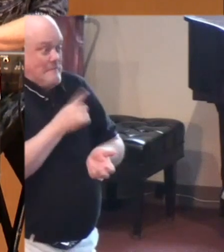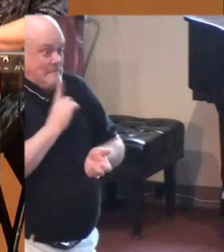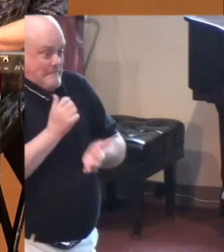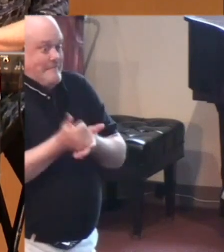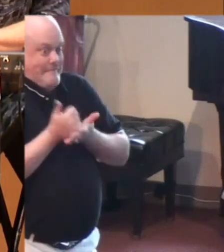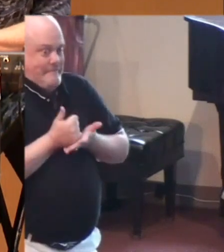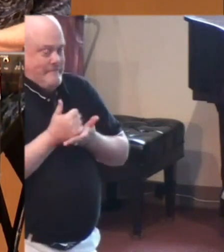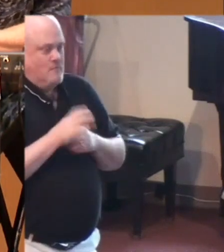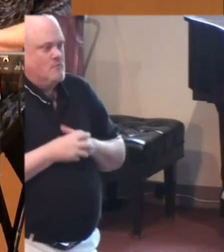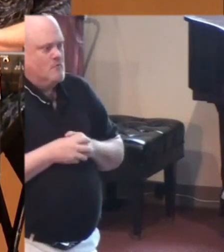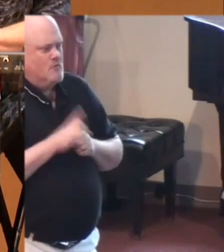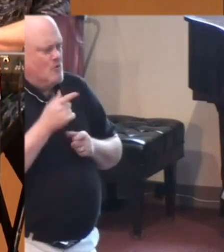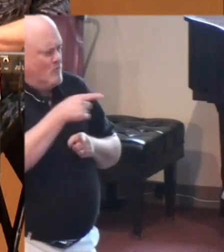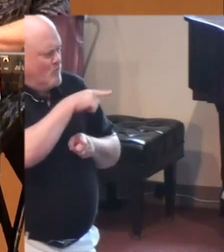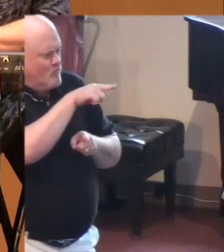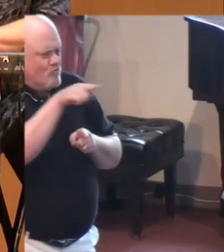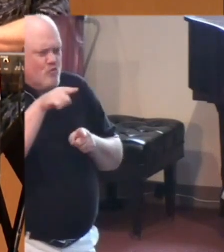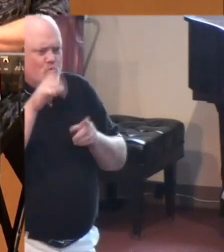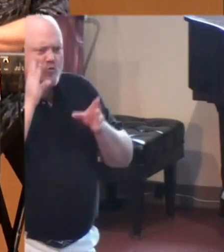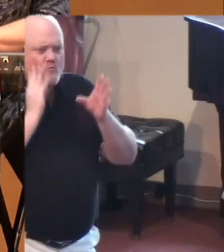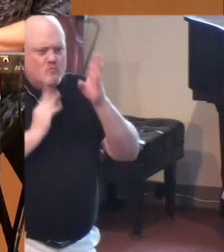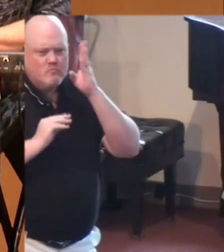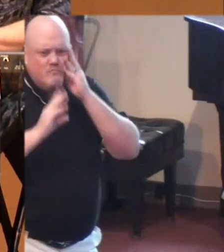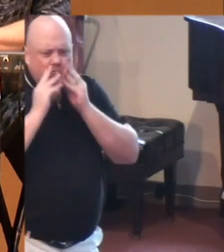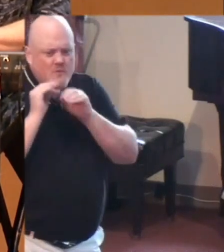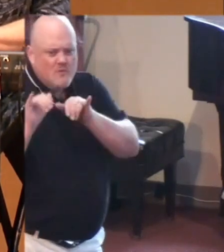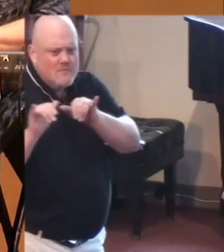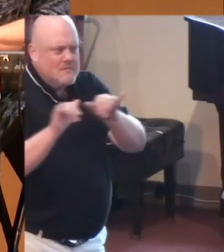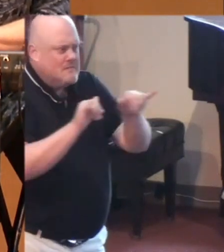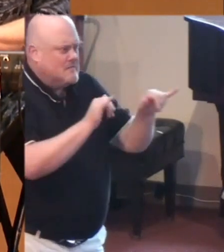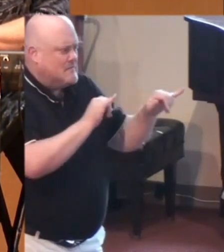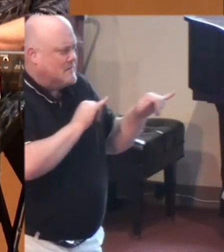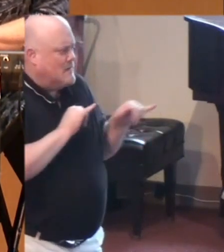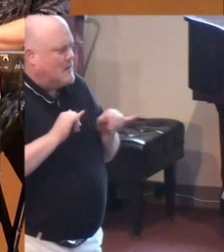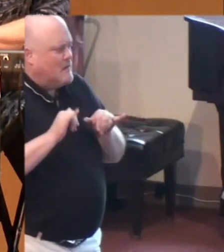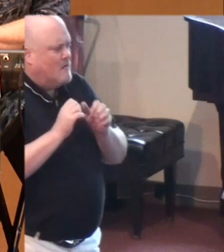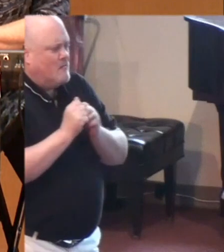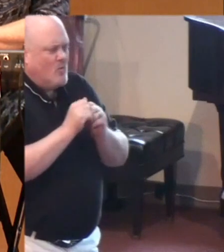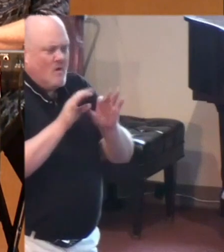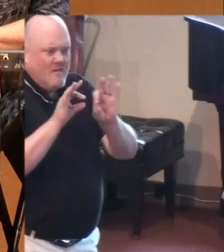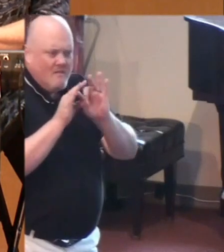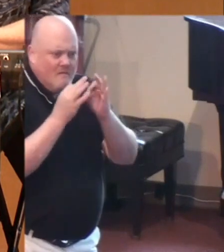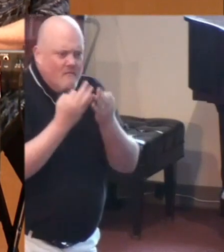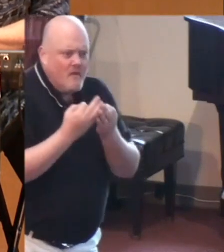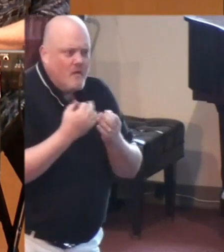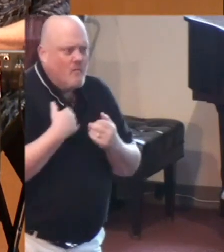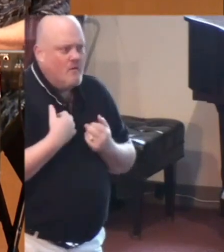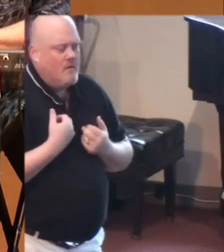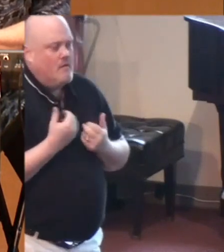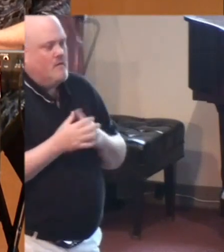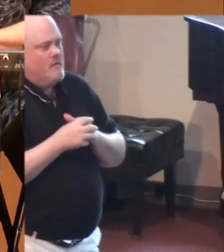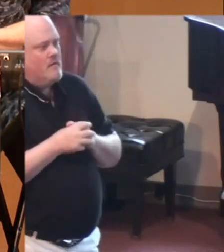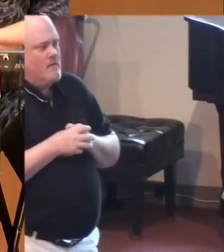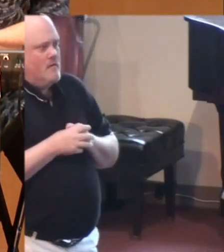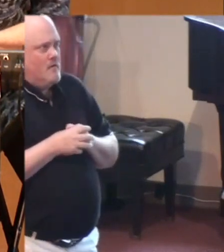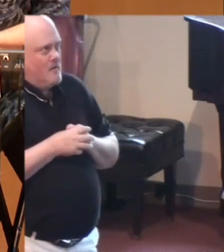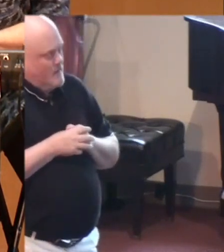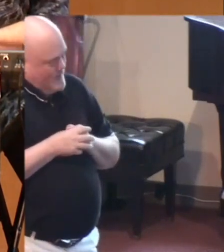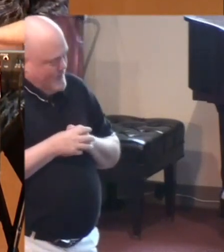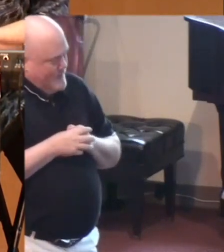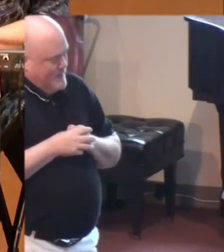And if you're going through an issue like that right now with a loved one, we hope that this song brings you comfort.